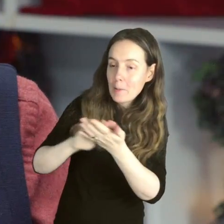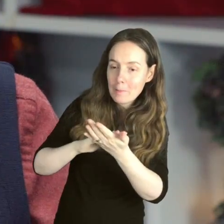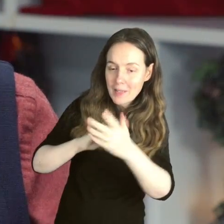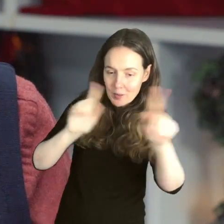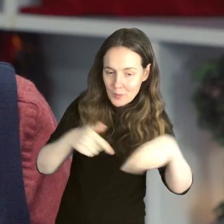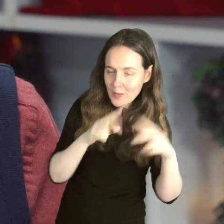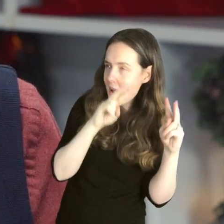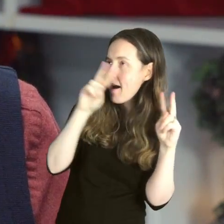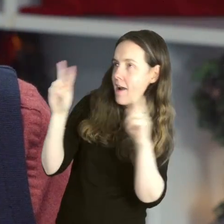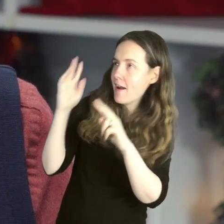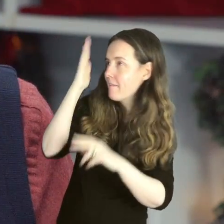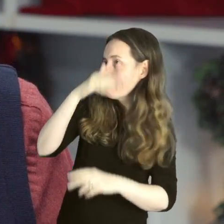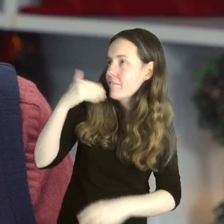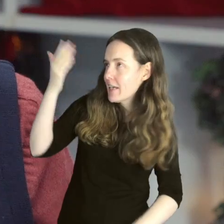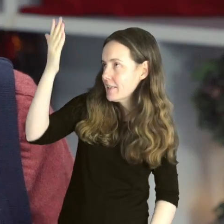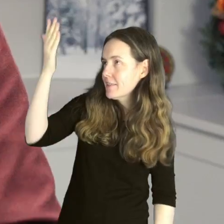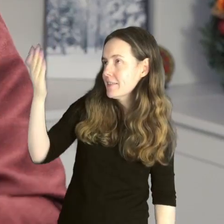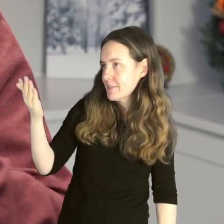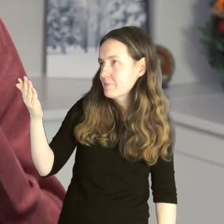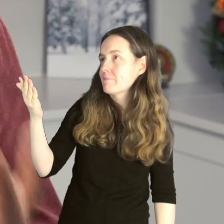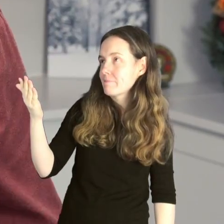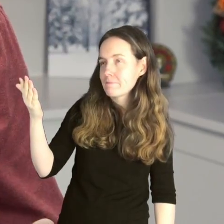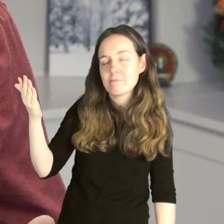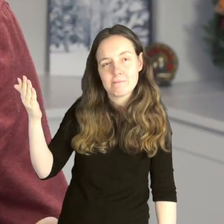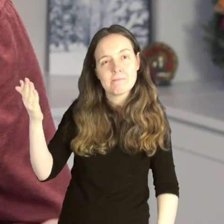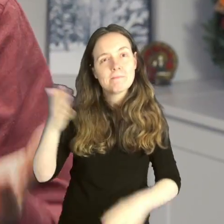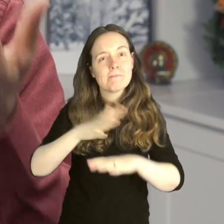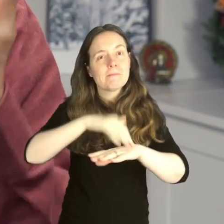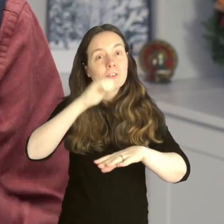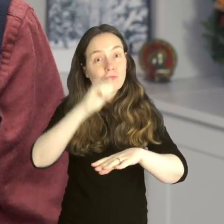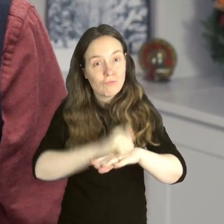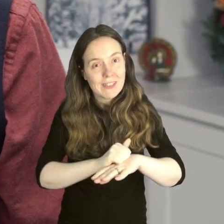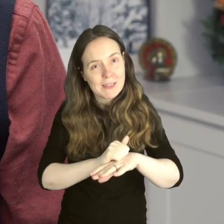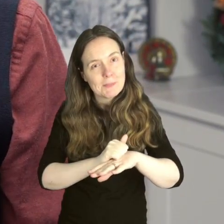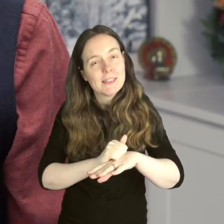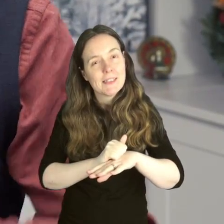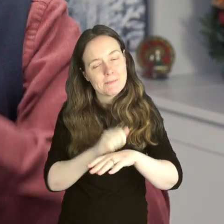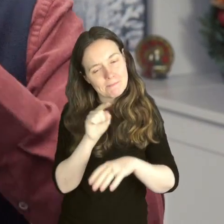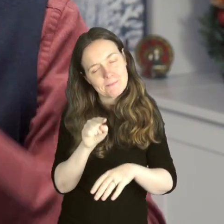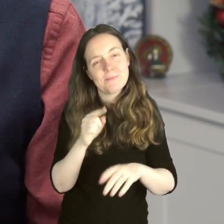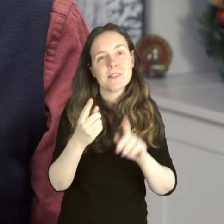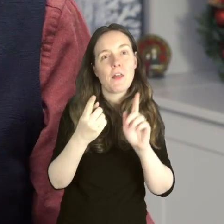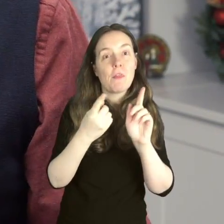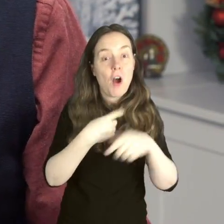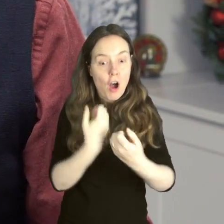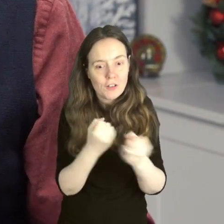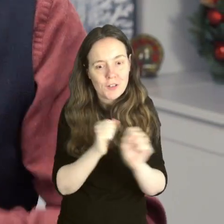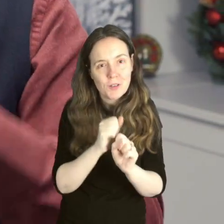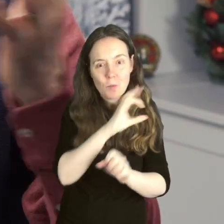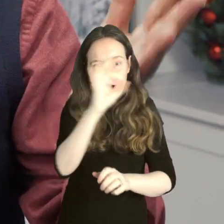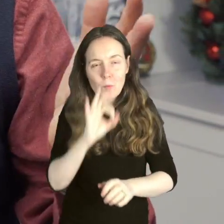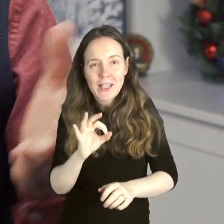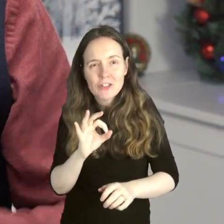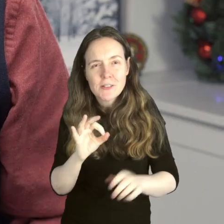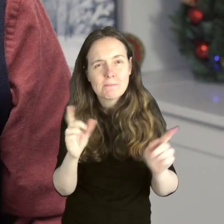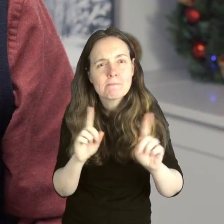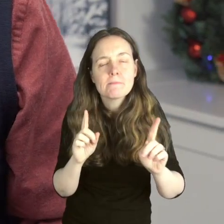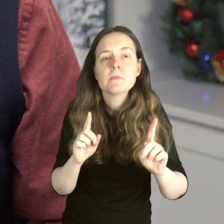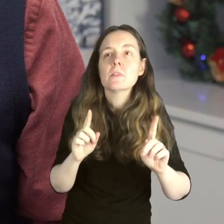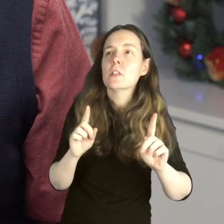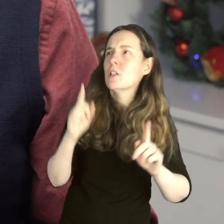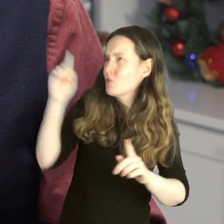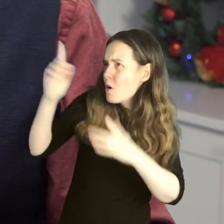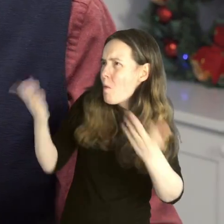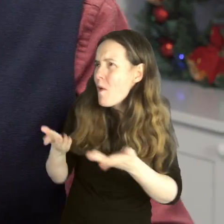can see his face. Christmas is the answer to our questions. Where is